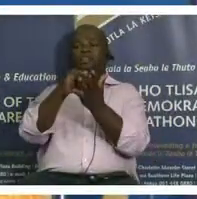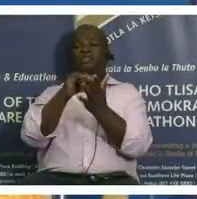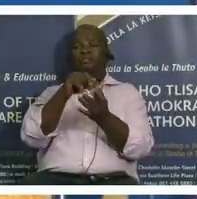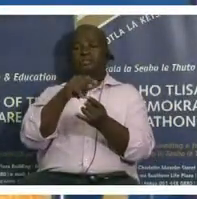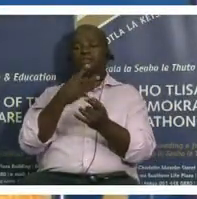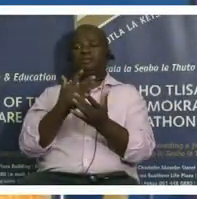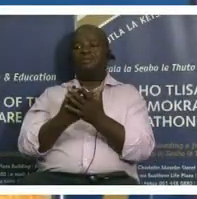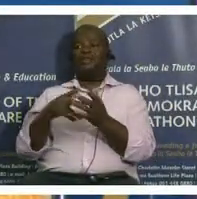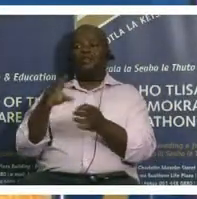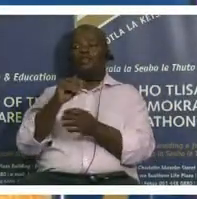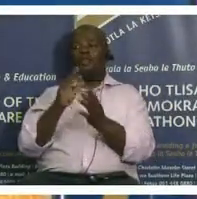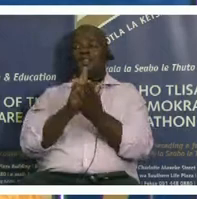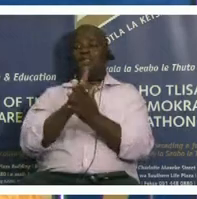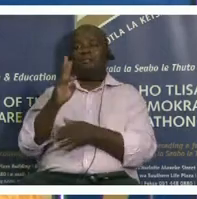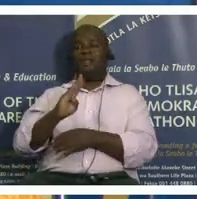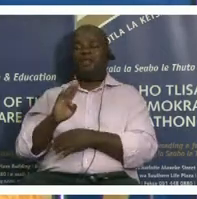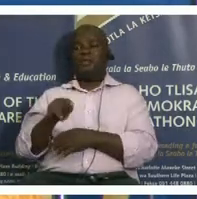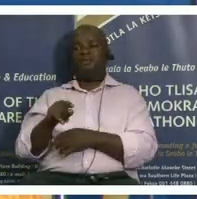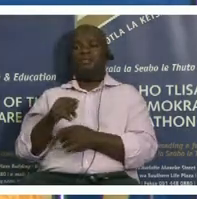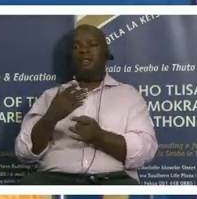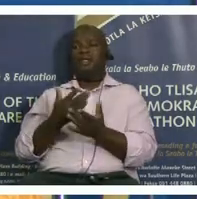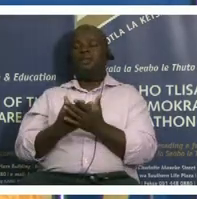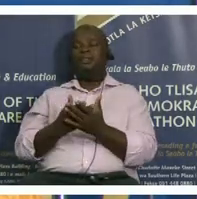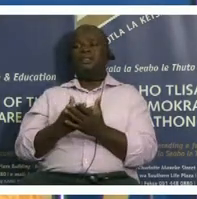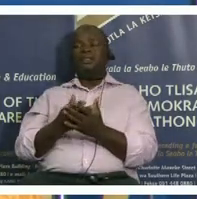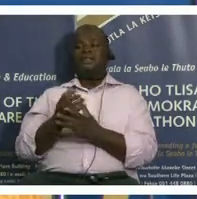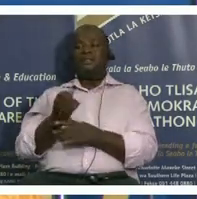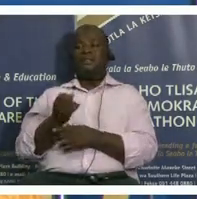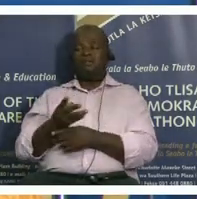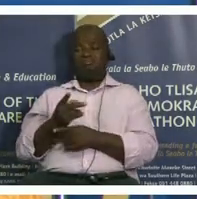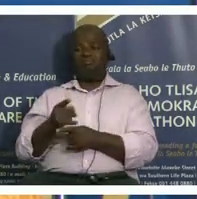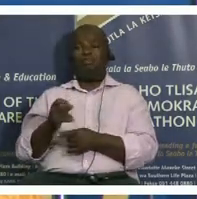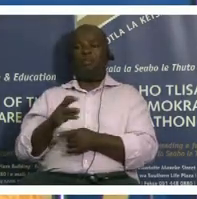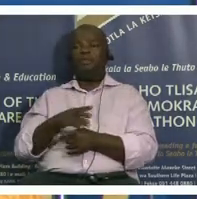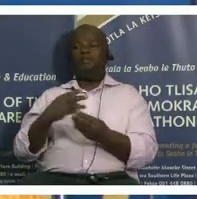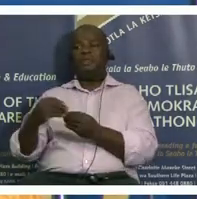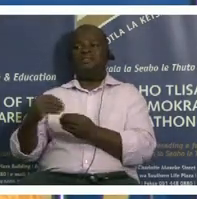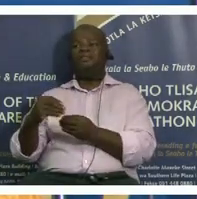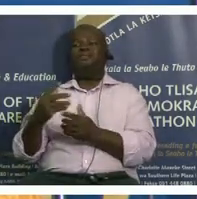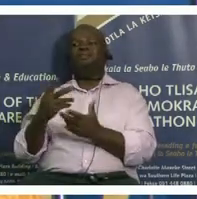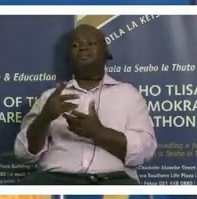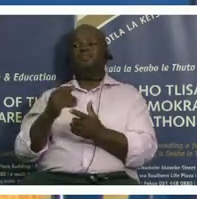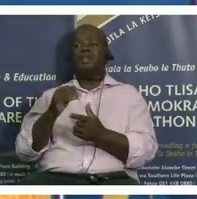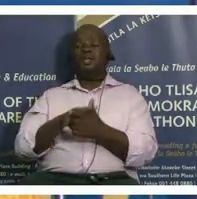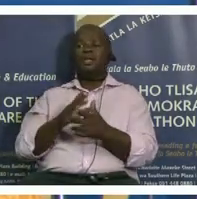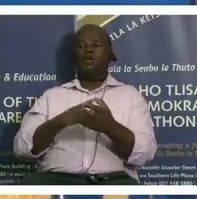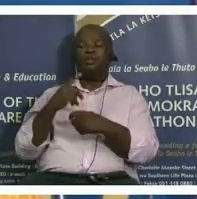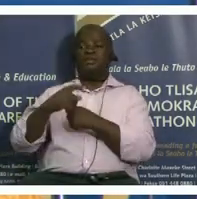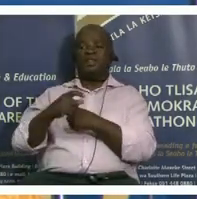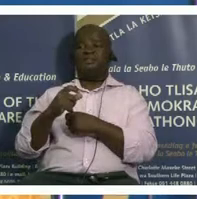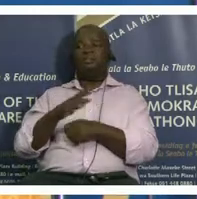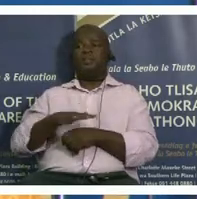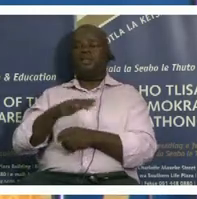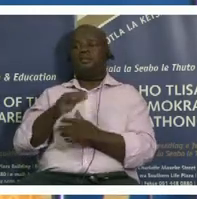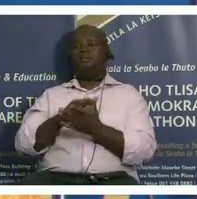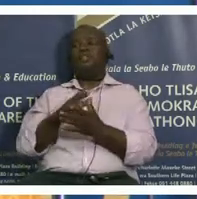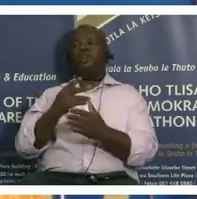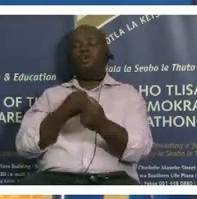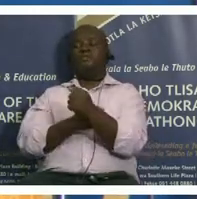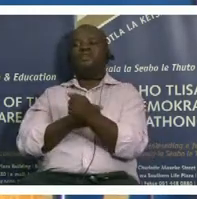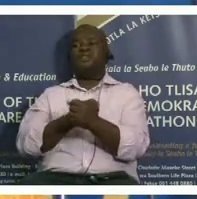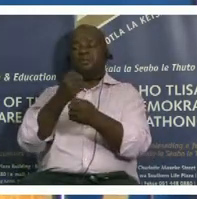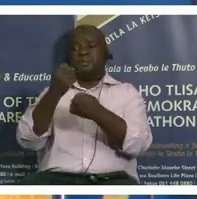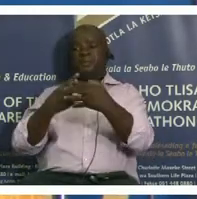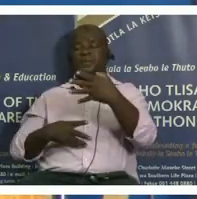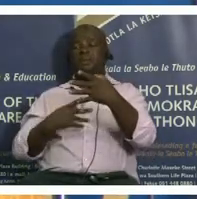rand, will provide residential units, retail areas, conference facilities, office space and a